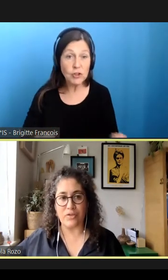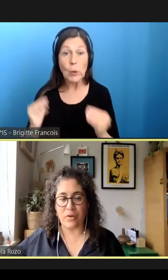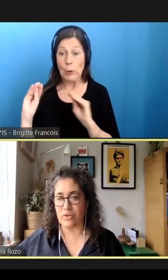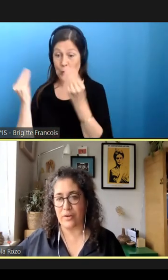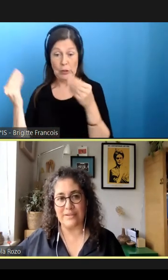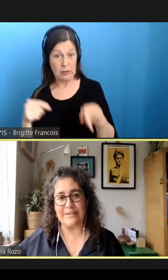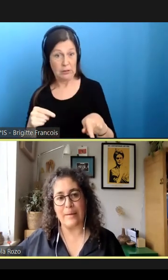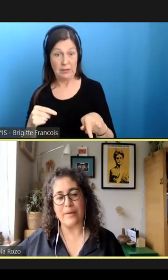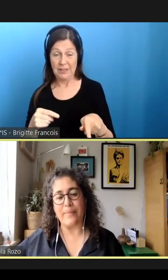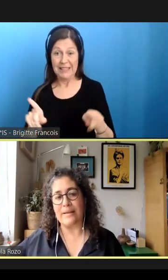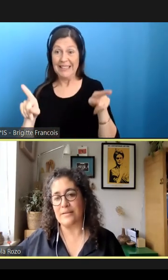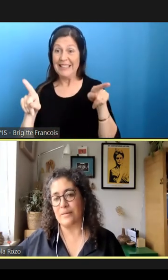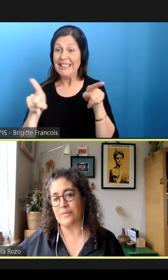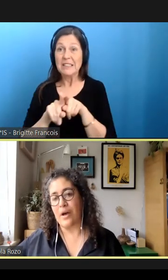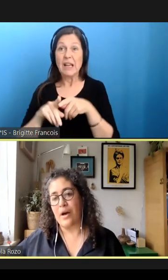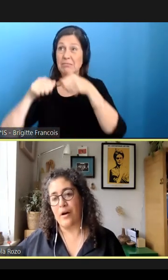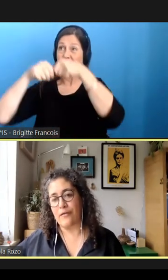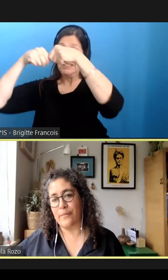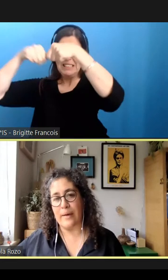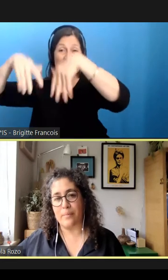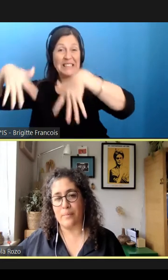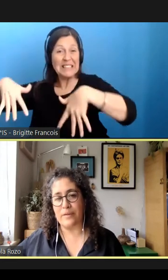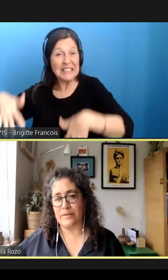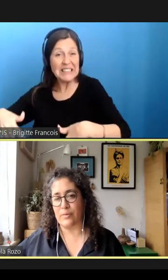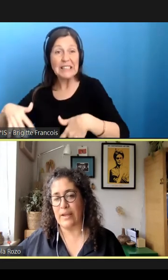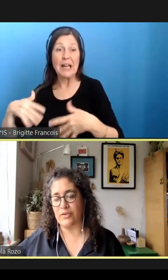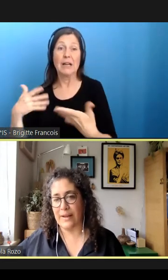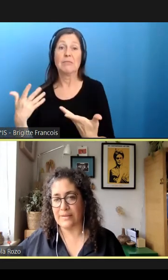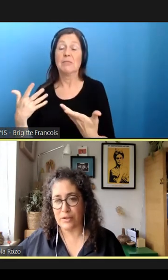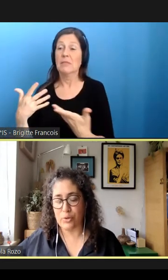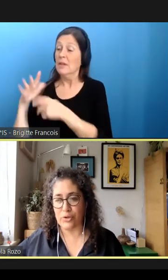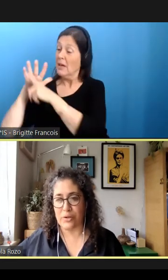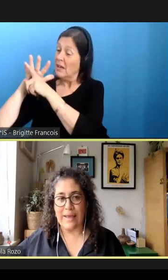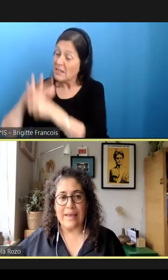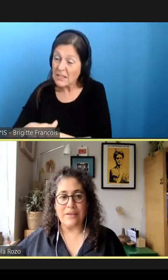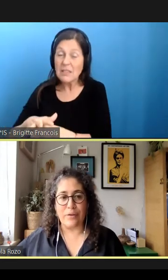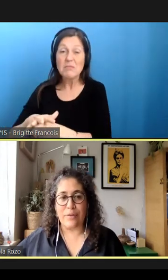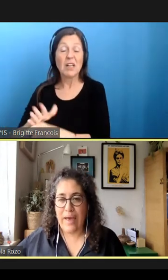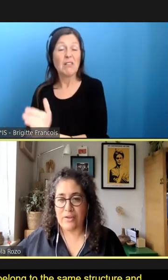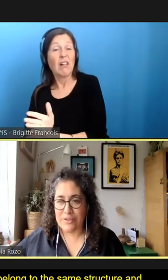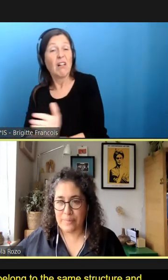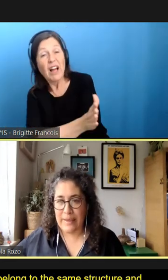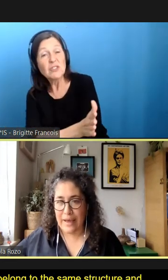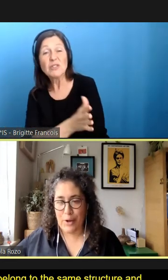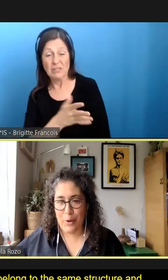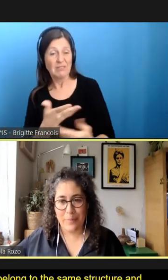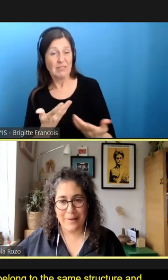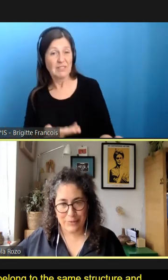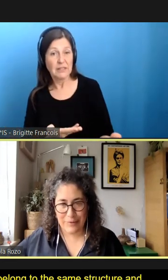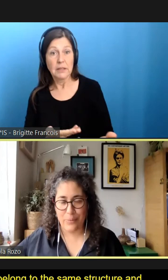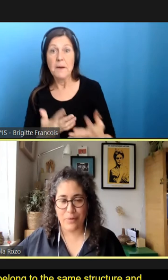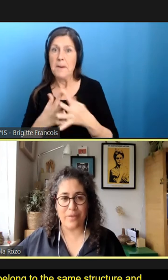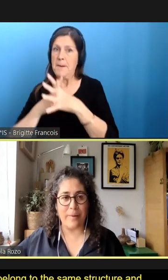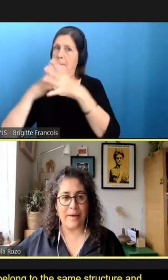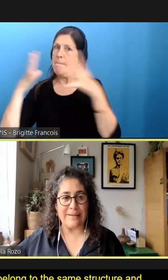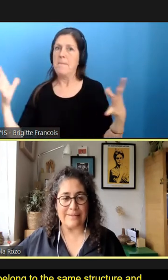same structural and systemic mechanisms of discrimination and exclusion. So the question is big, I know, but it's